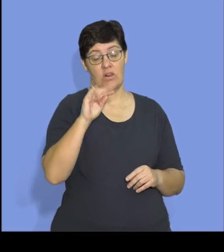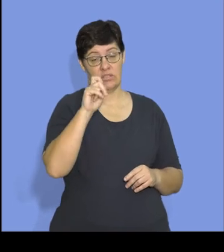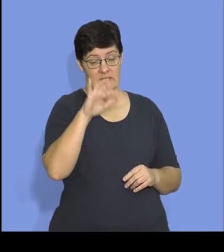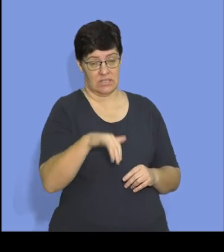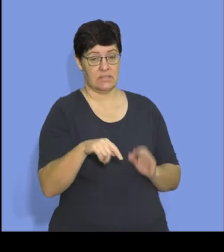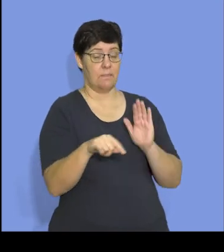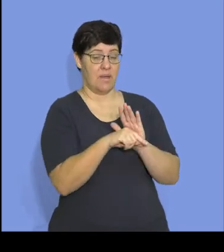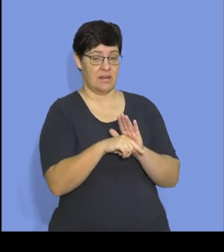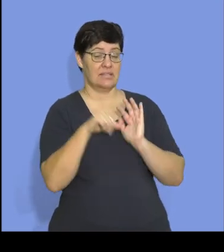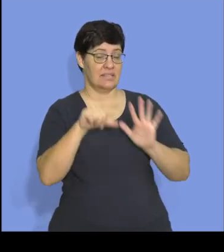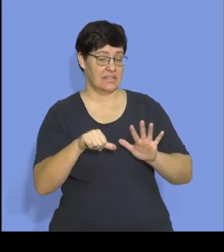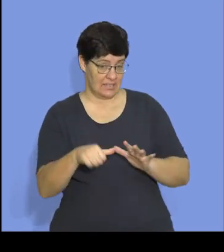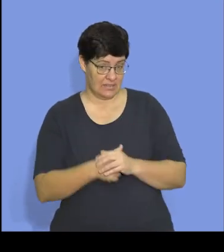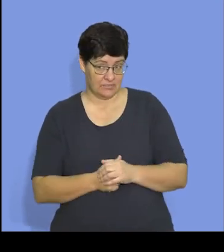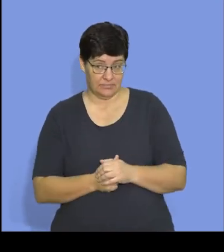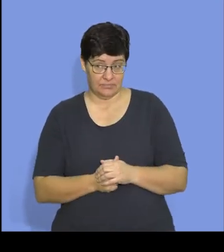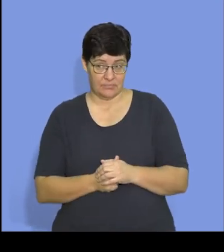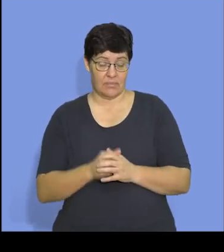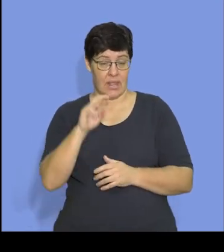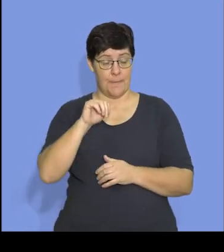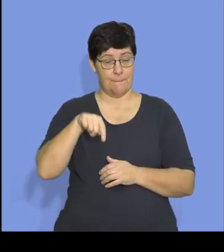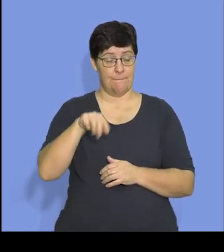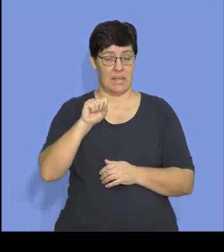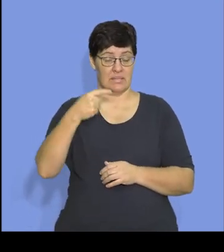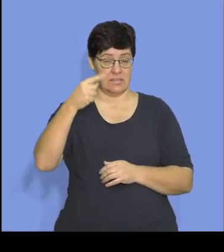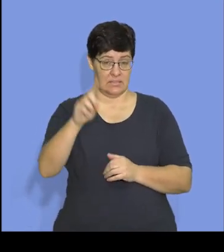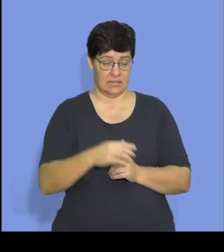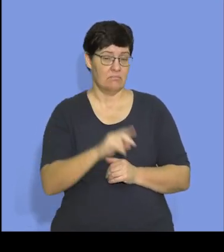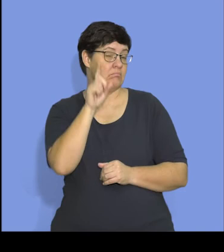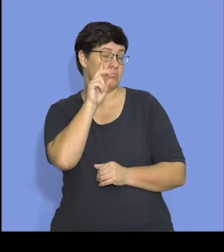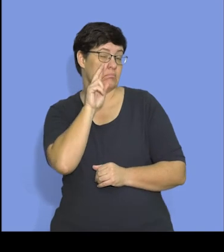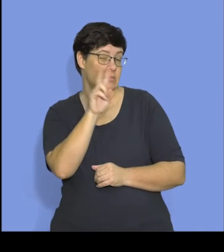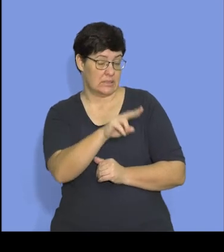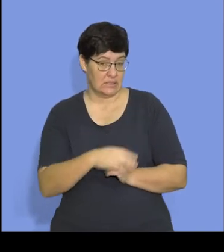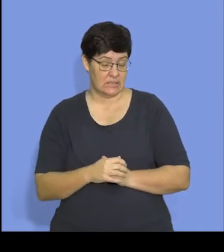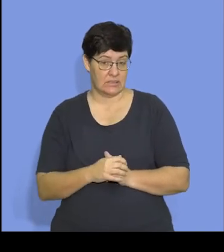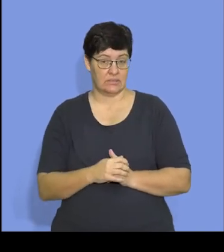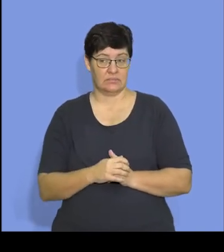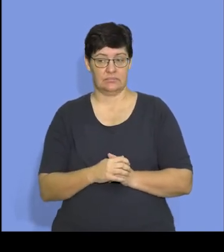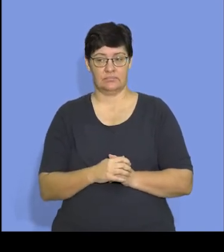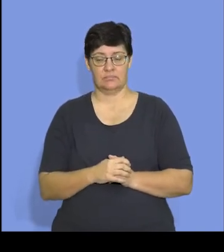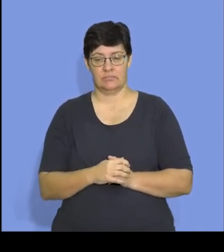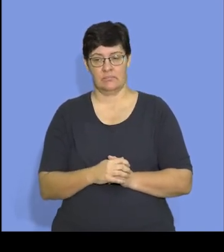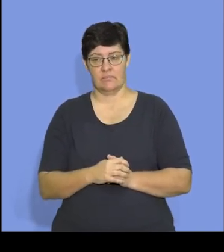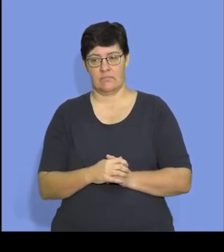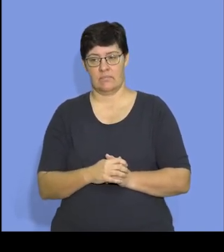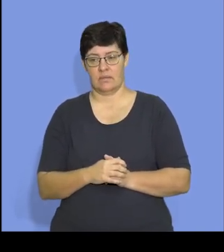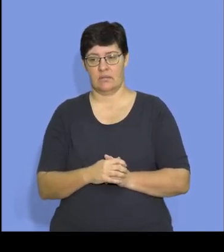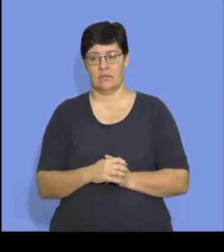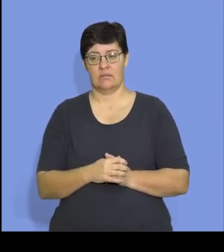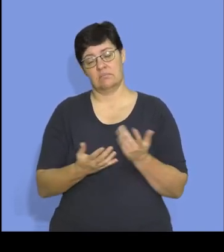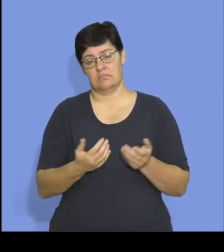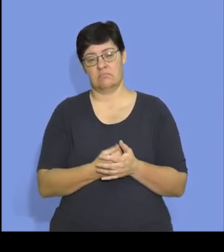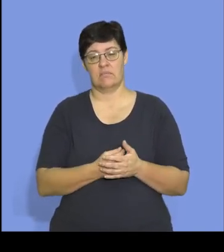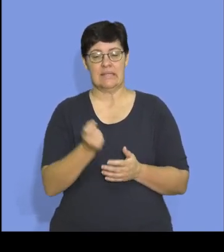minus 16, okay? Because watch. If I now do, the easiest equation is going